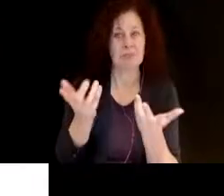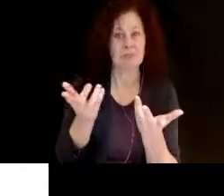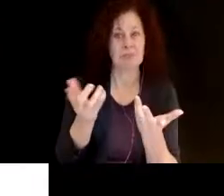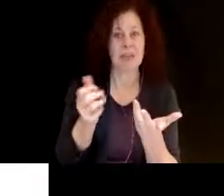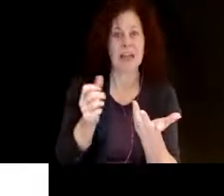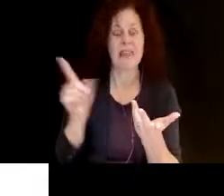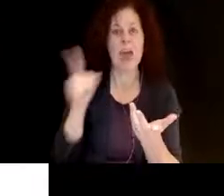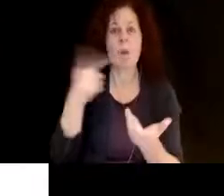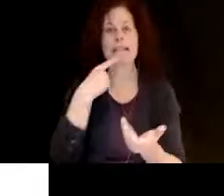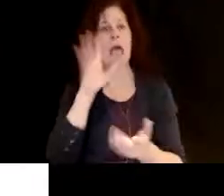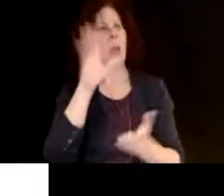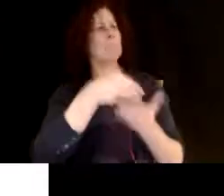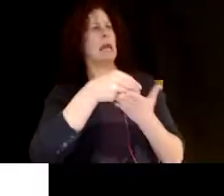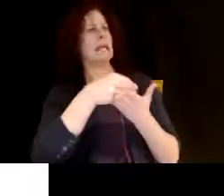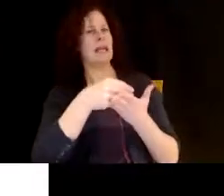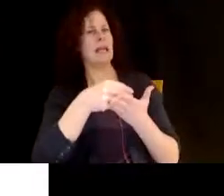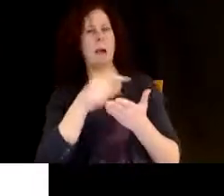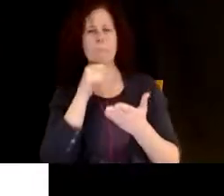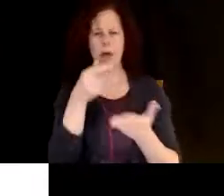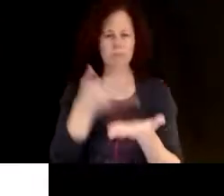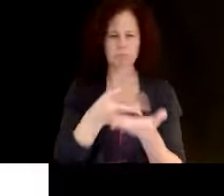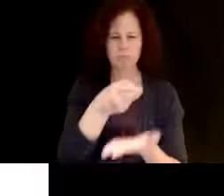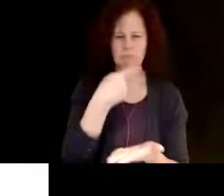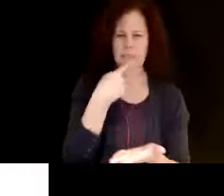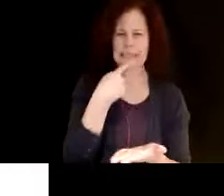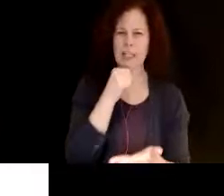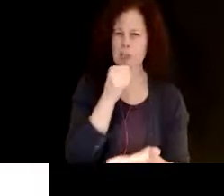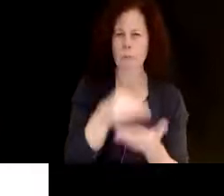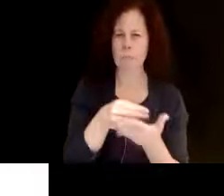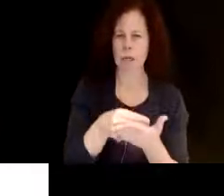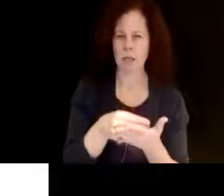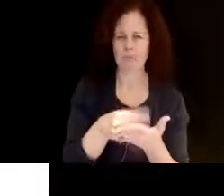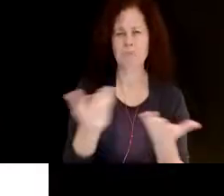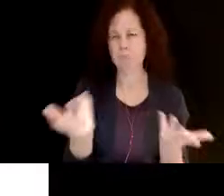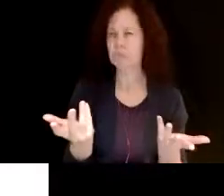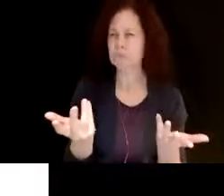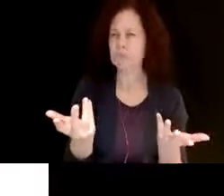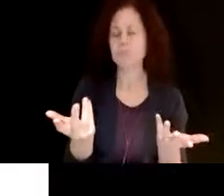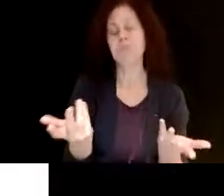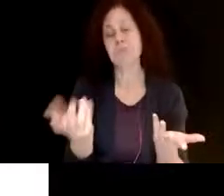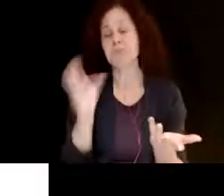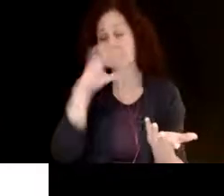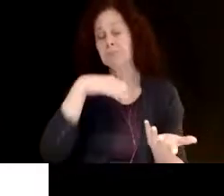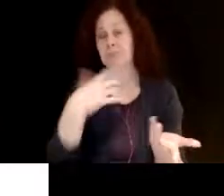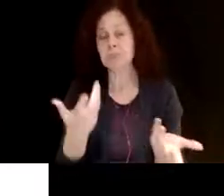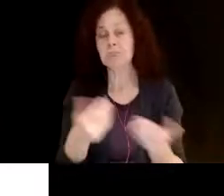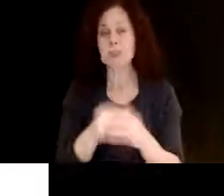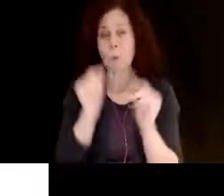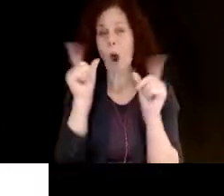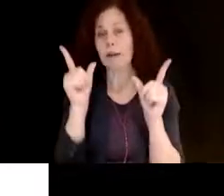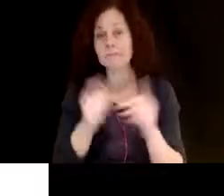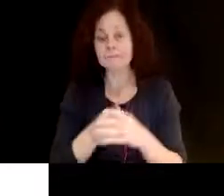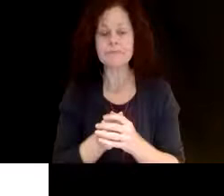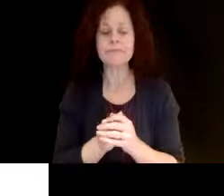have always have kind of said things like, well, if we had more money, we would do this. But it did seem that,